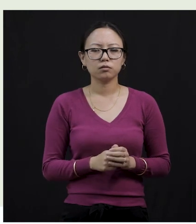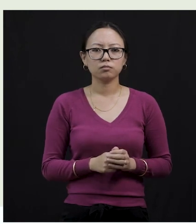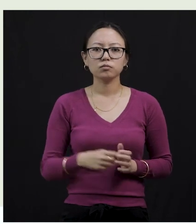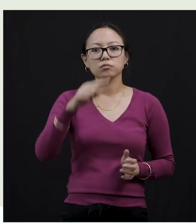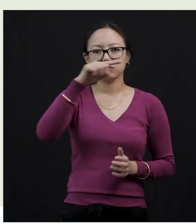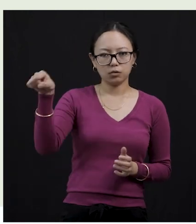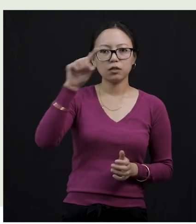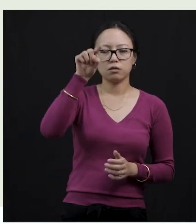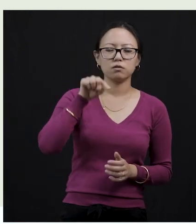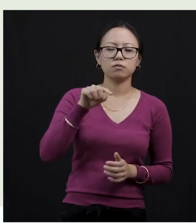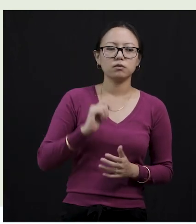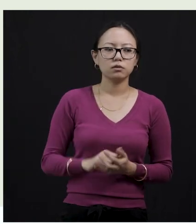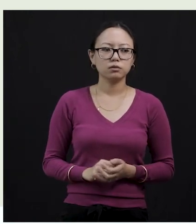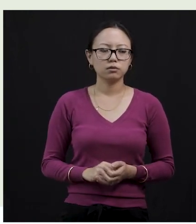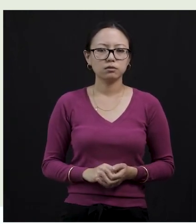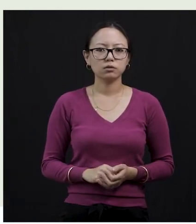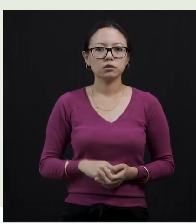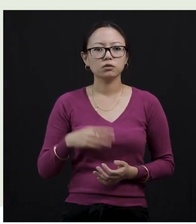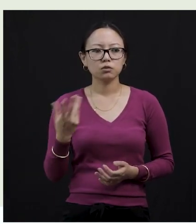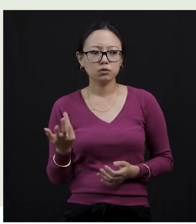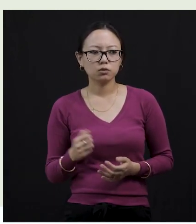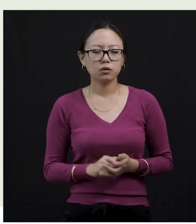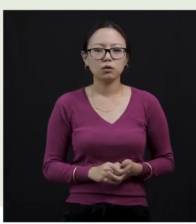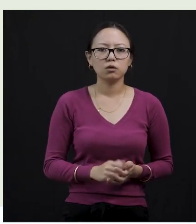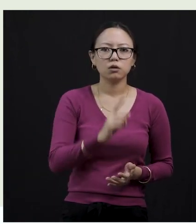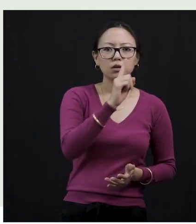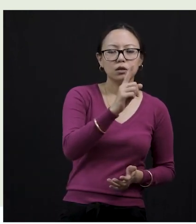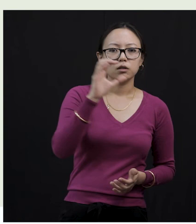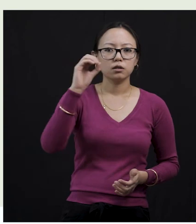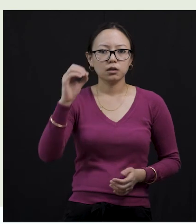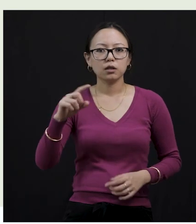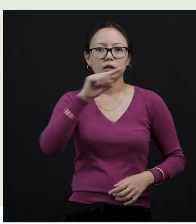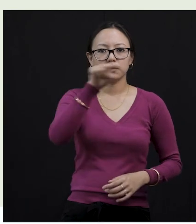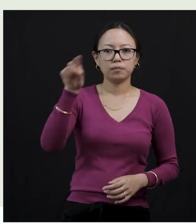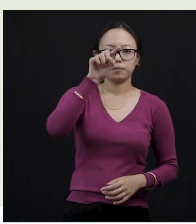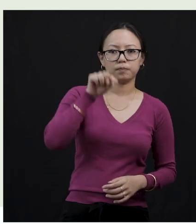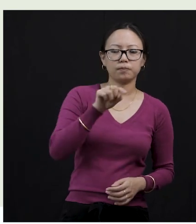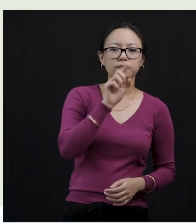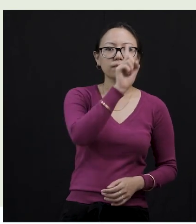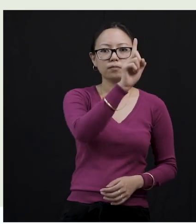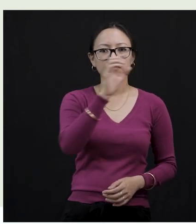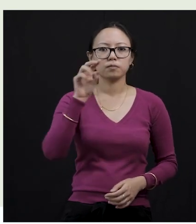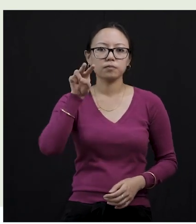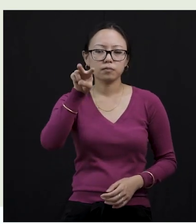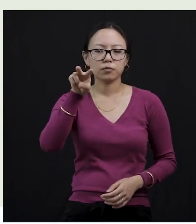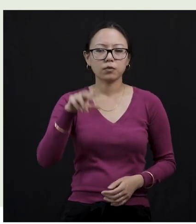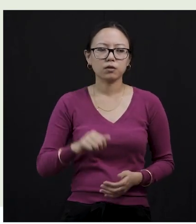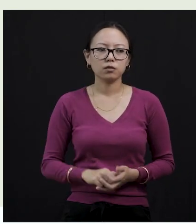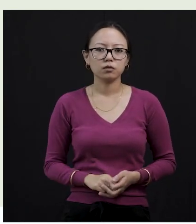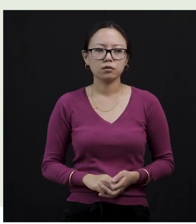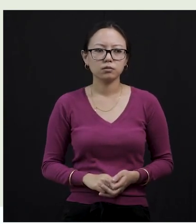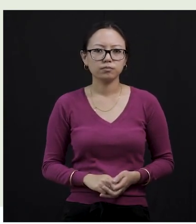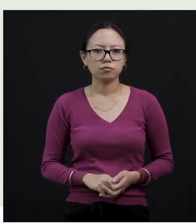to divide them. So when you divide 10 with 100, so we